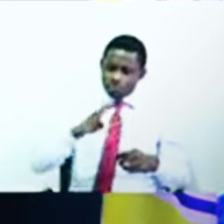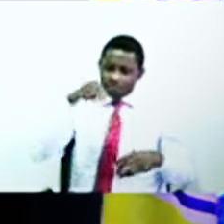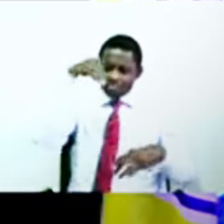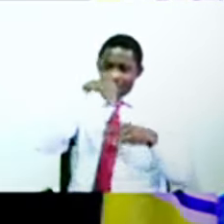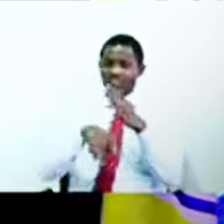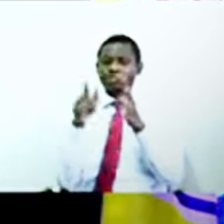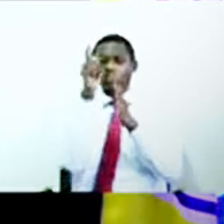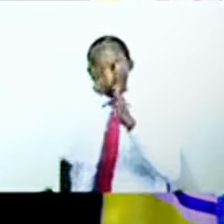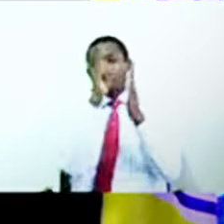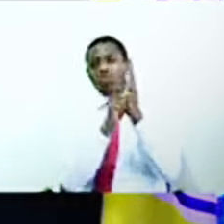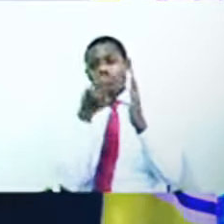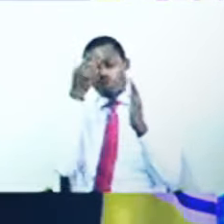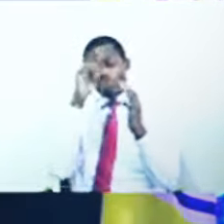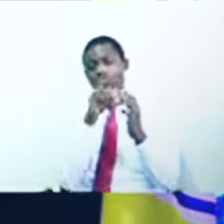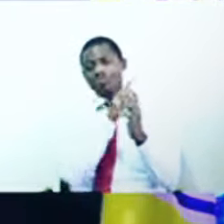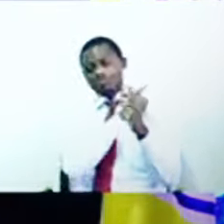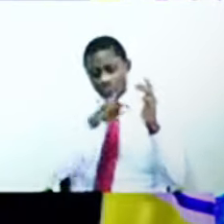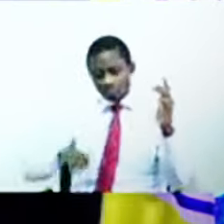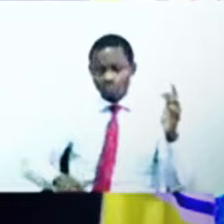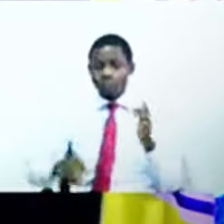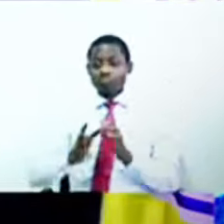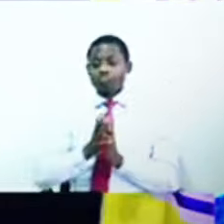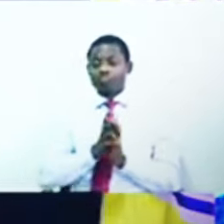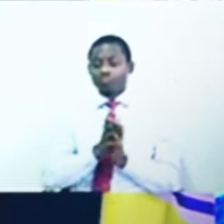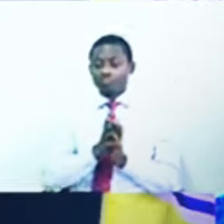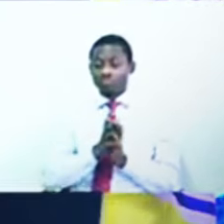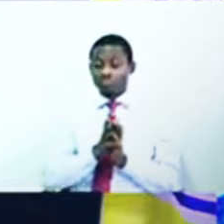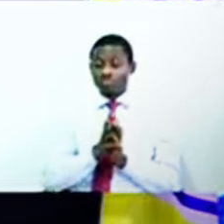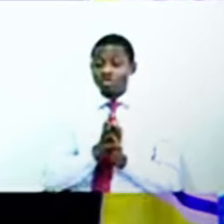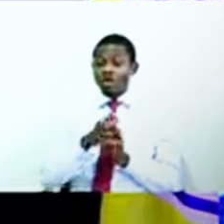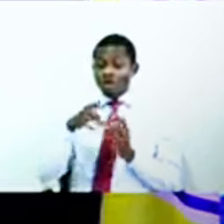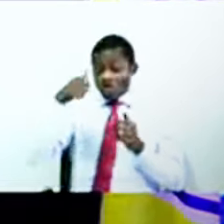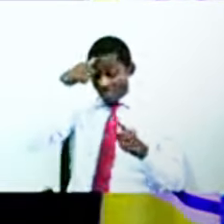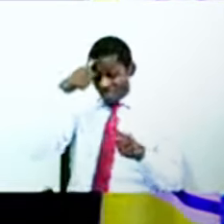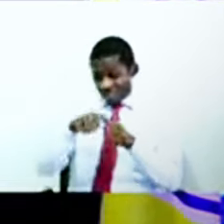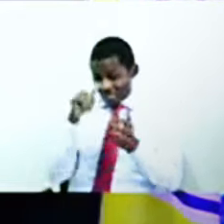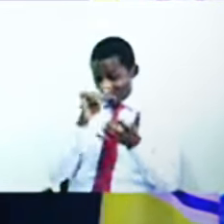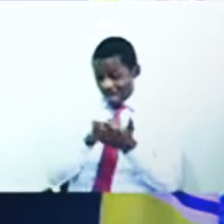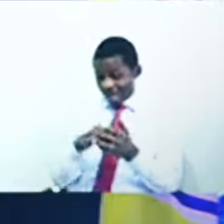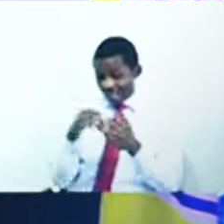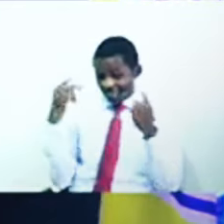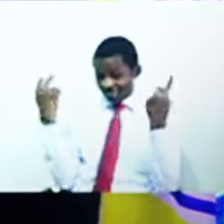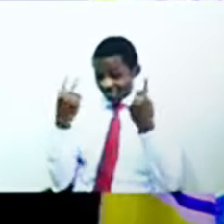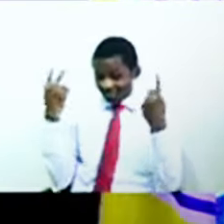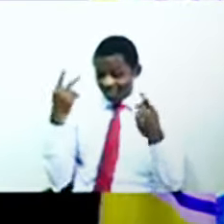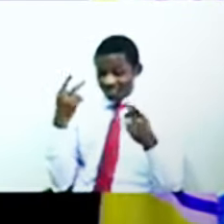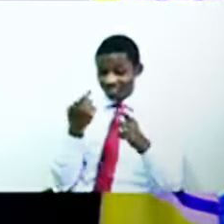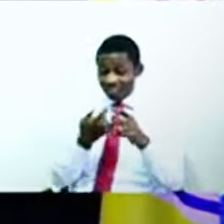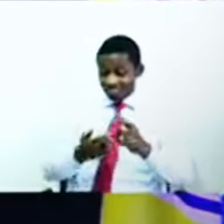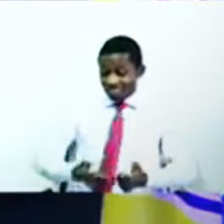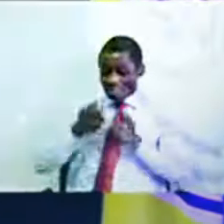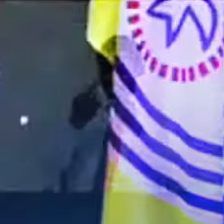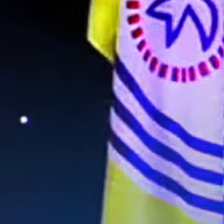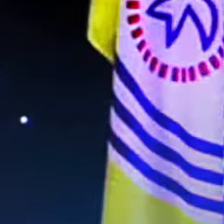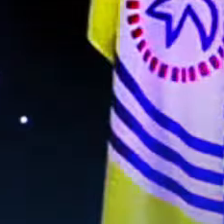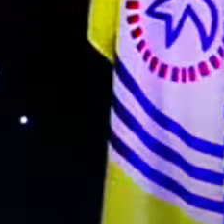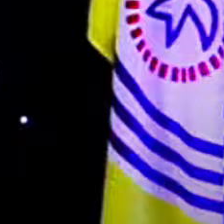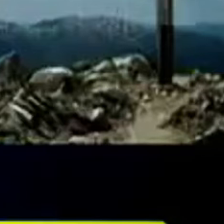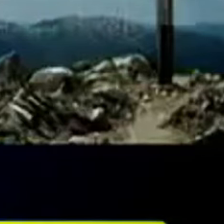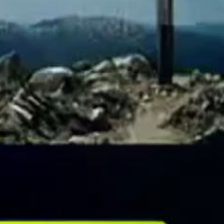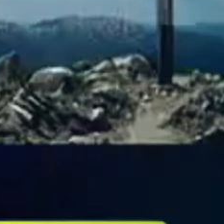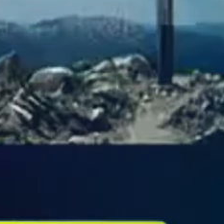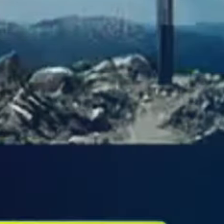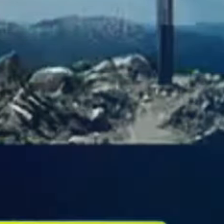because the victorious life begins at where Jesus left off, and it is on the cross that the law was passed. If we